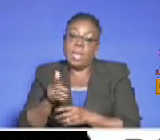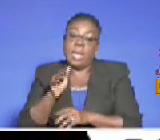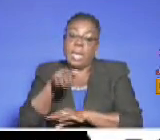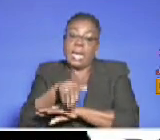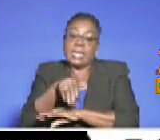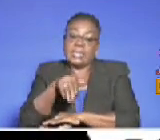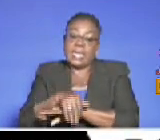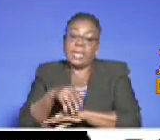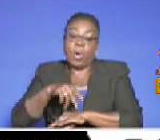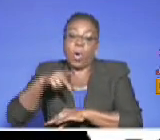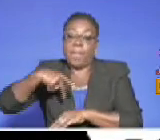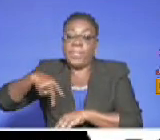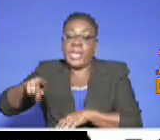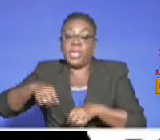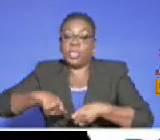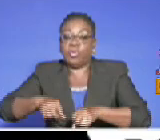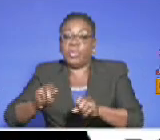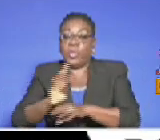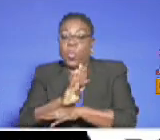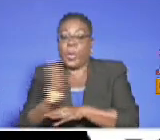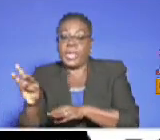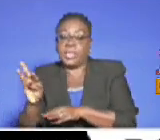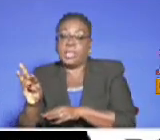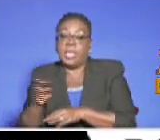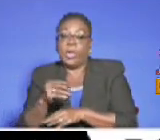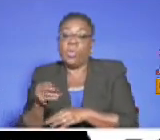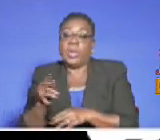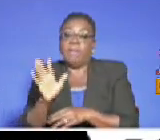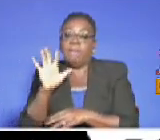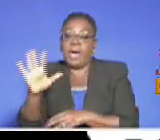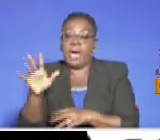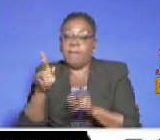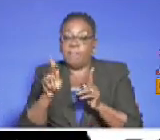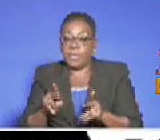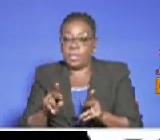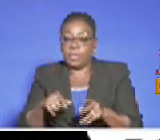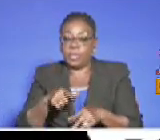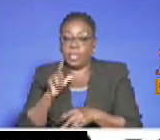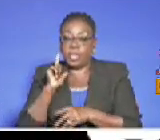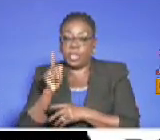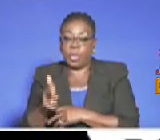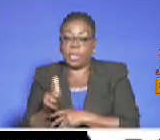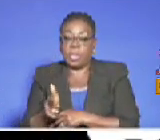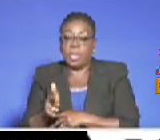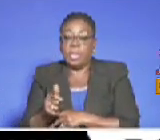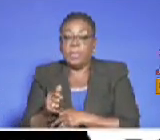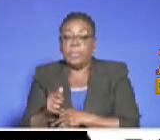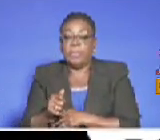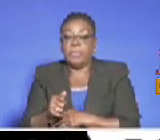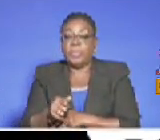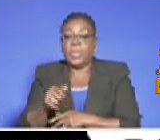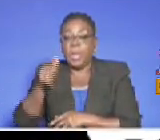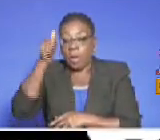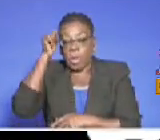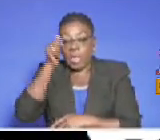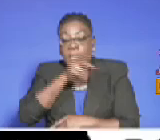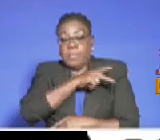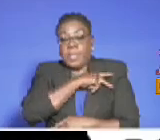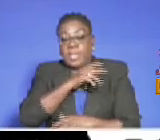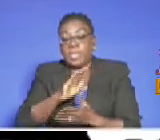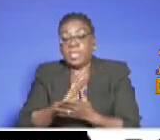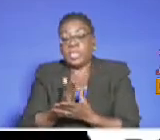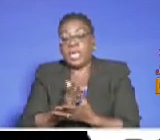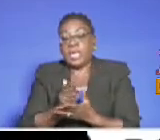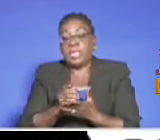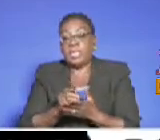night on Peter Street West that involved five individuals. Police press liaison Assistant Superintendent Audley Peters shared